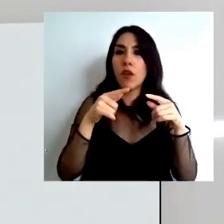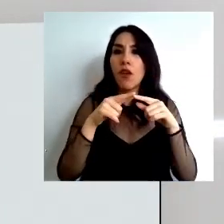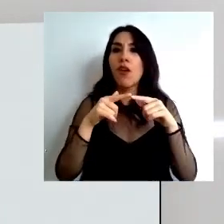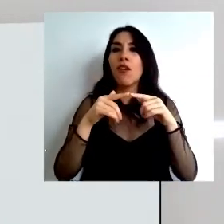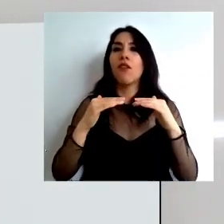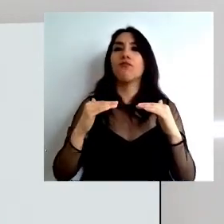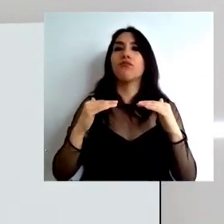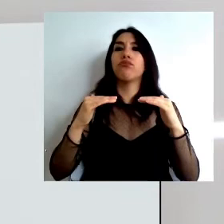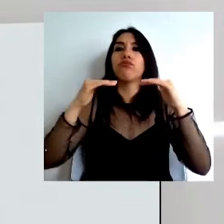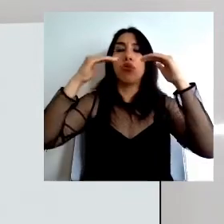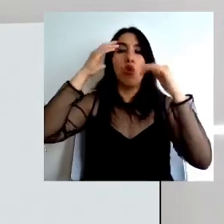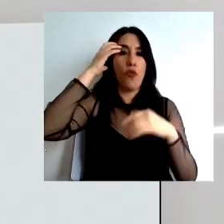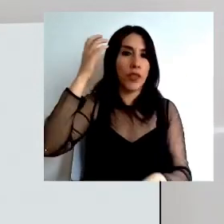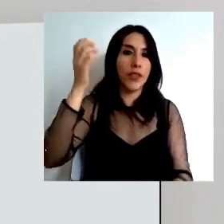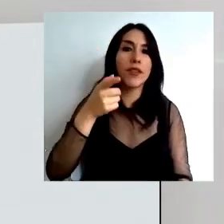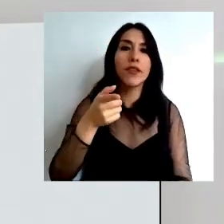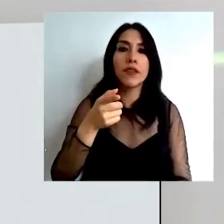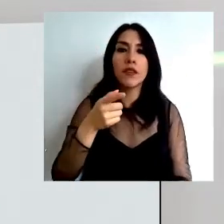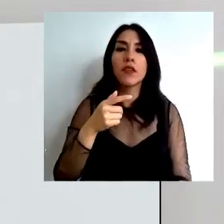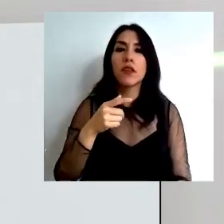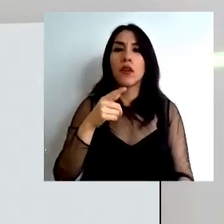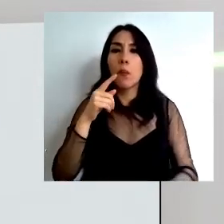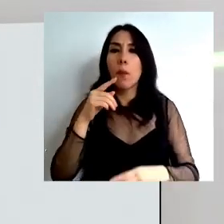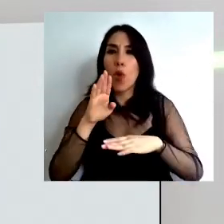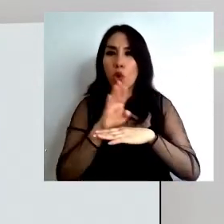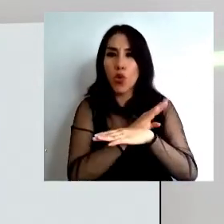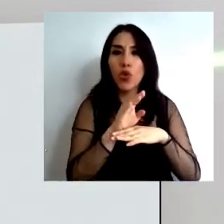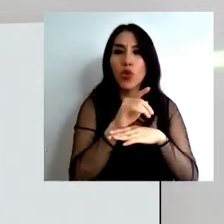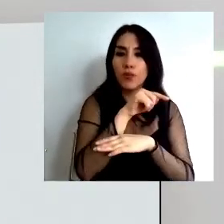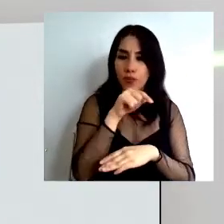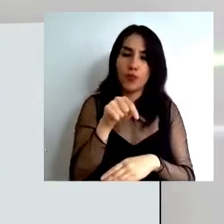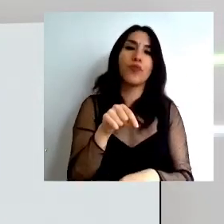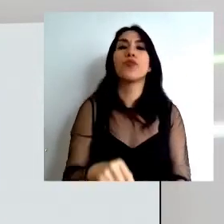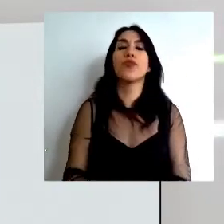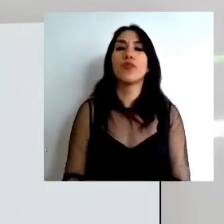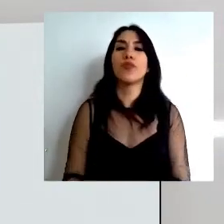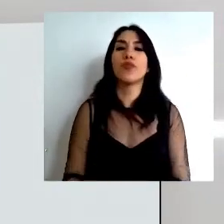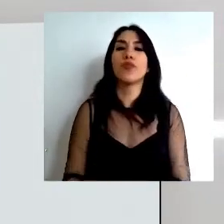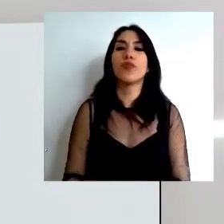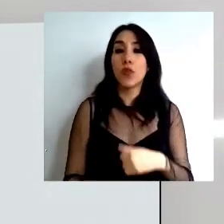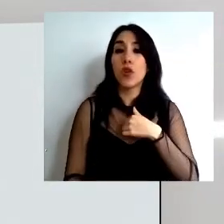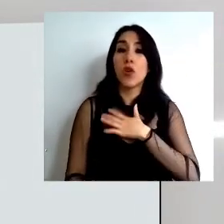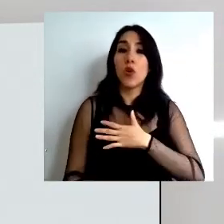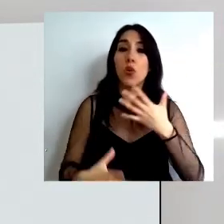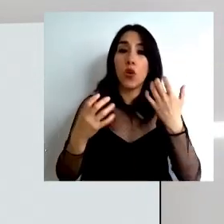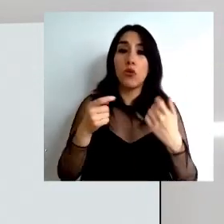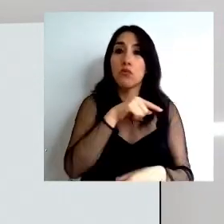write comprehensible, not only contract us, but do it by themselves.